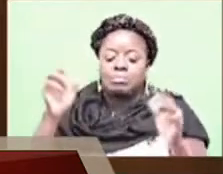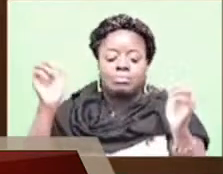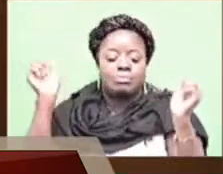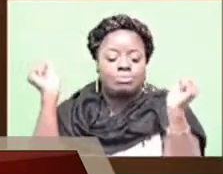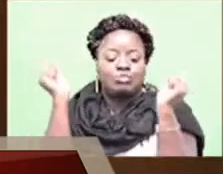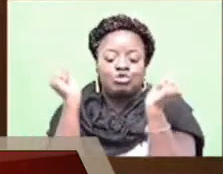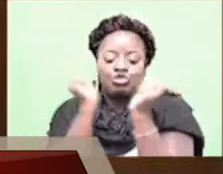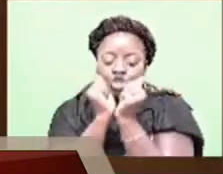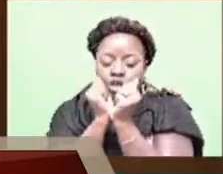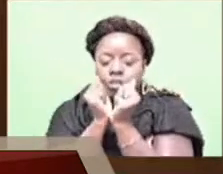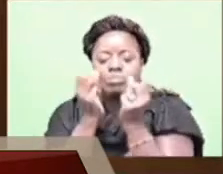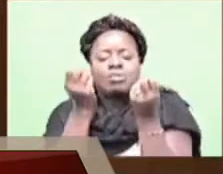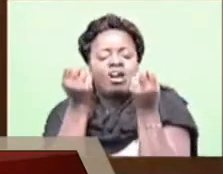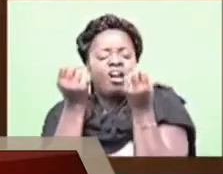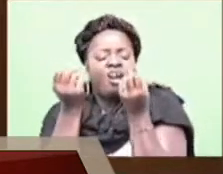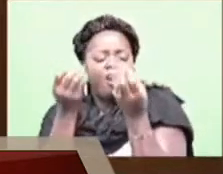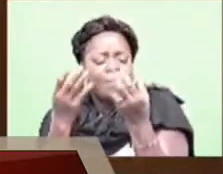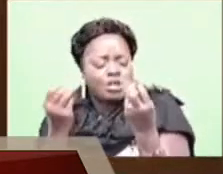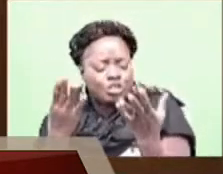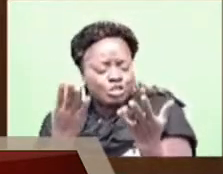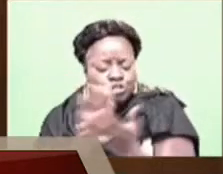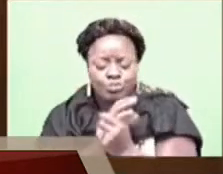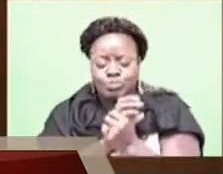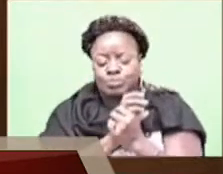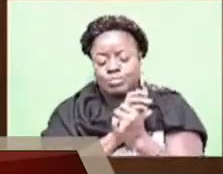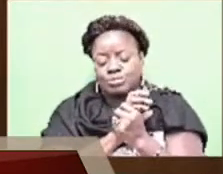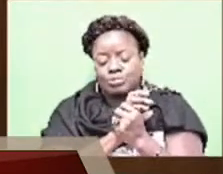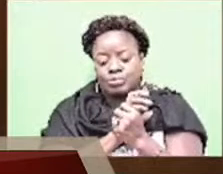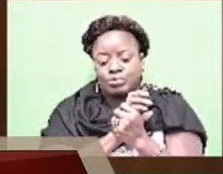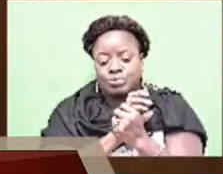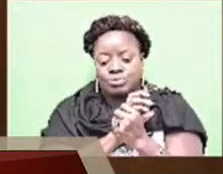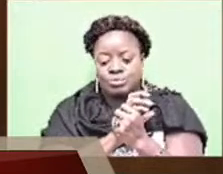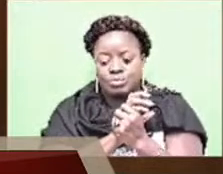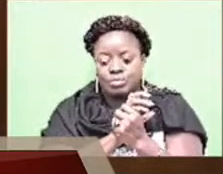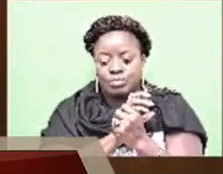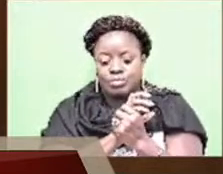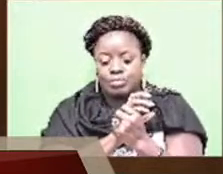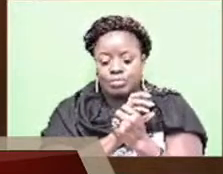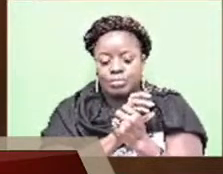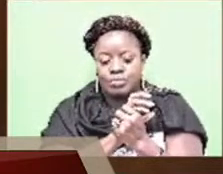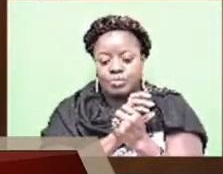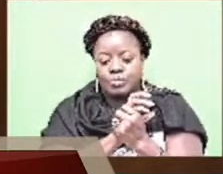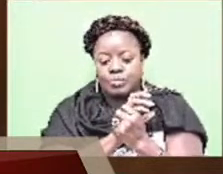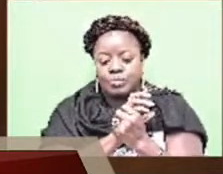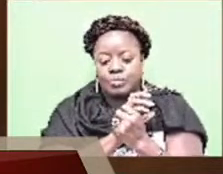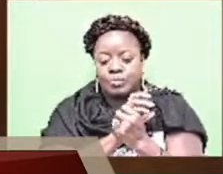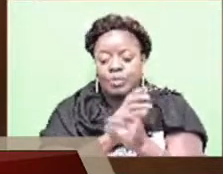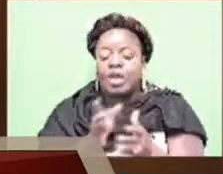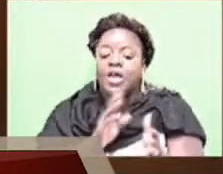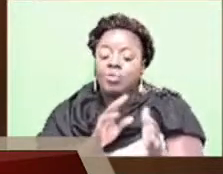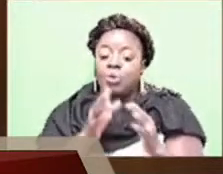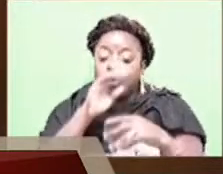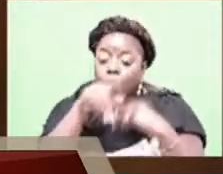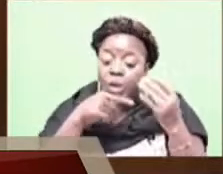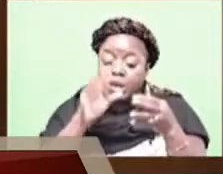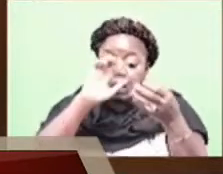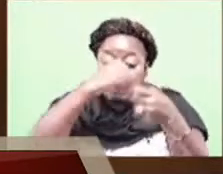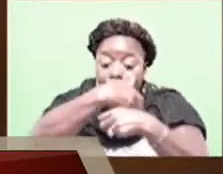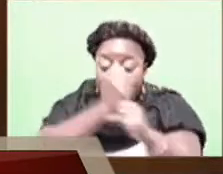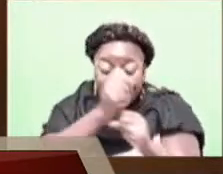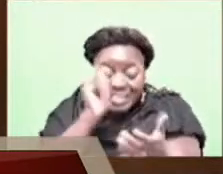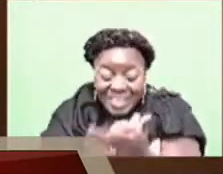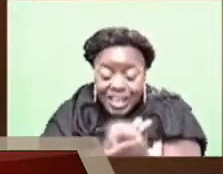And Madam Speaker, in constructing the formula for fixed penalty notices in the parent